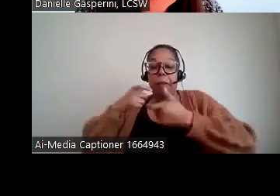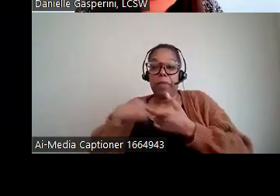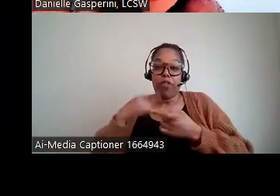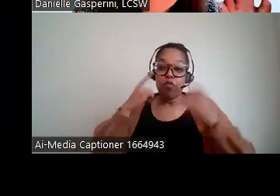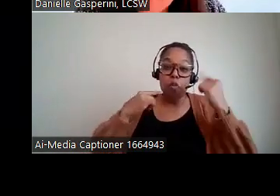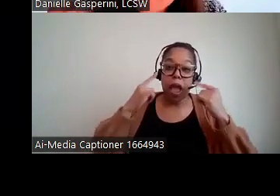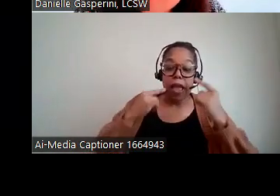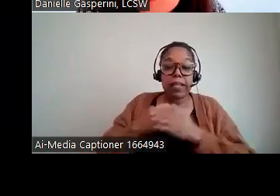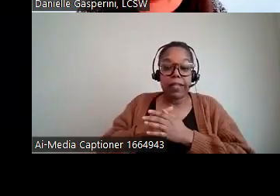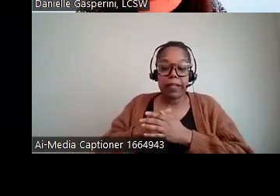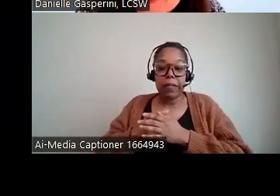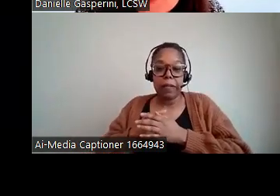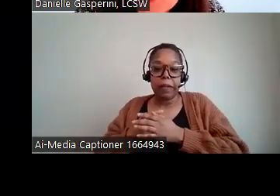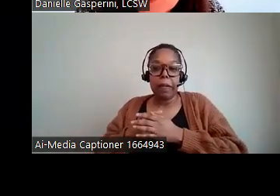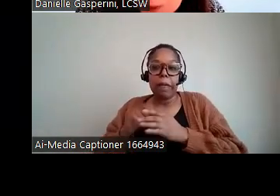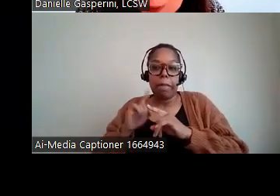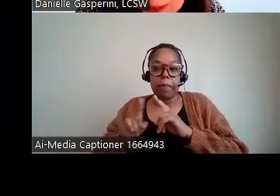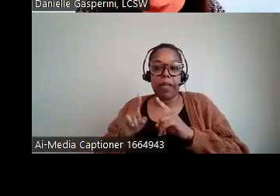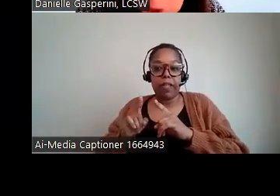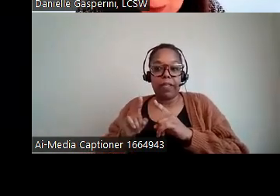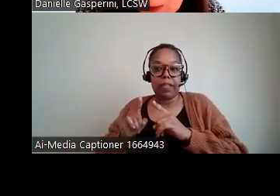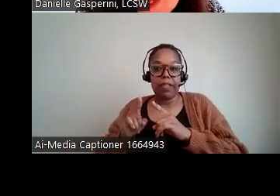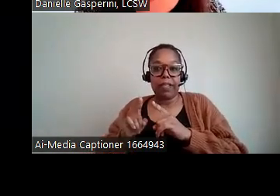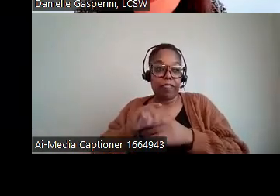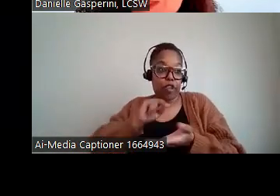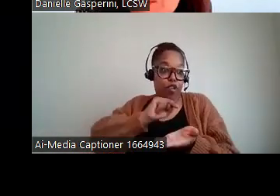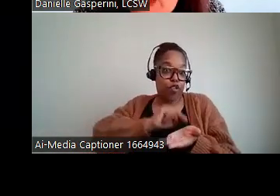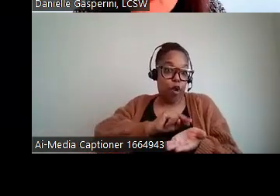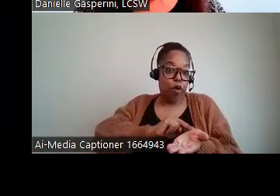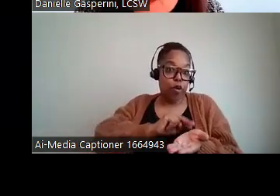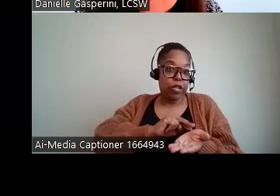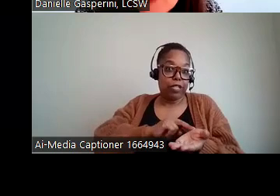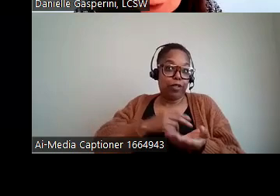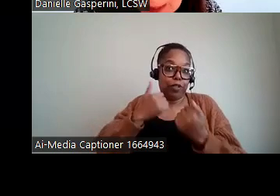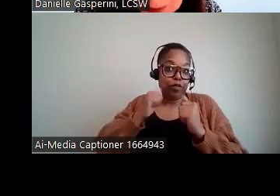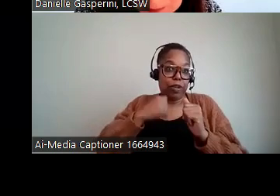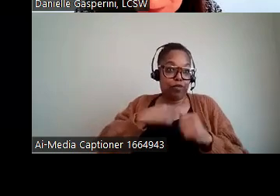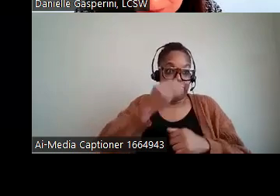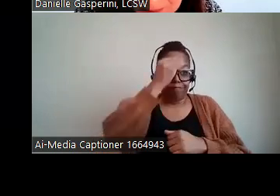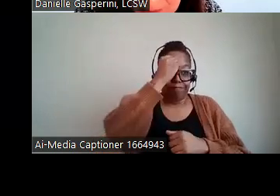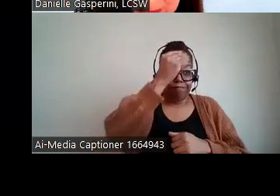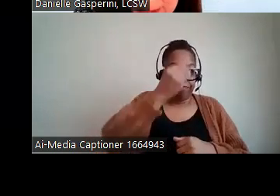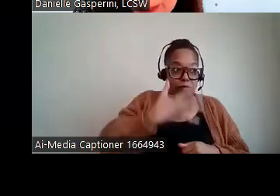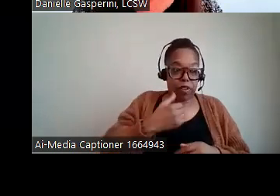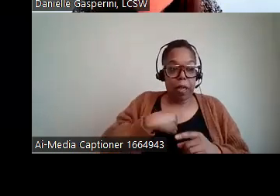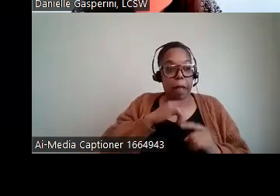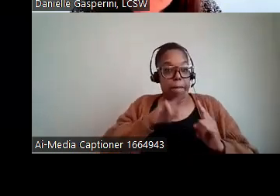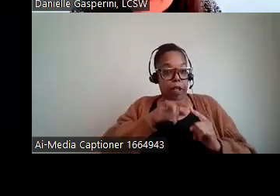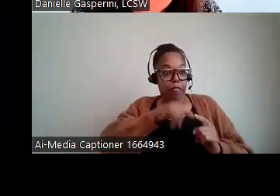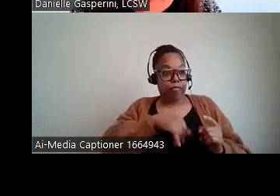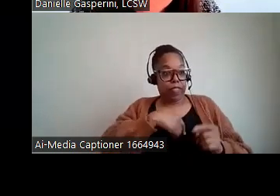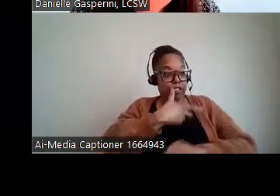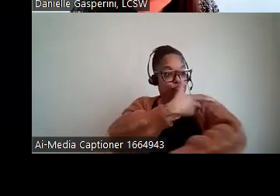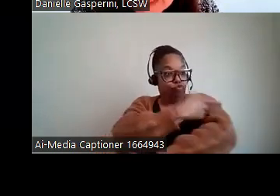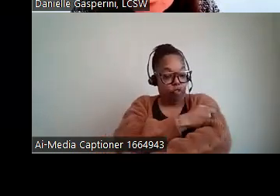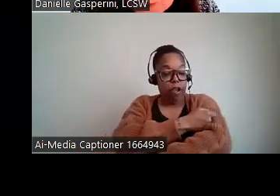And during all of that noise, the nurse was trying to tell me some possible side effects of this vaccine. He was really